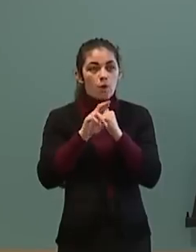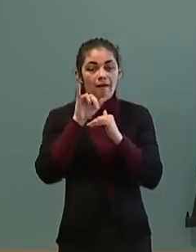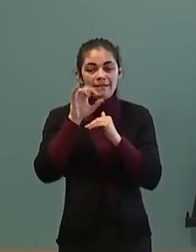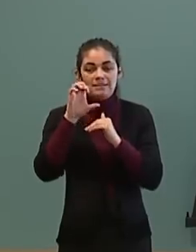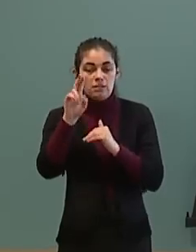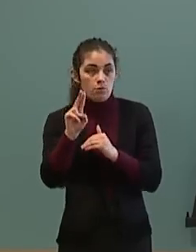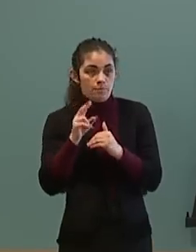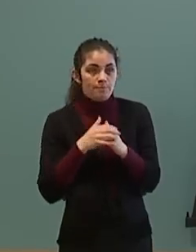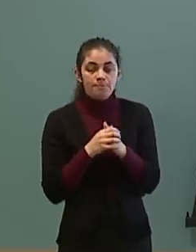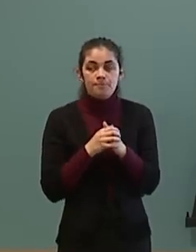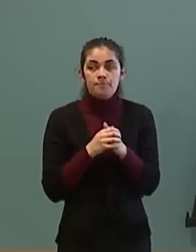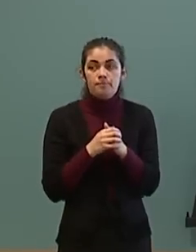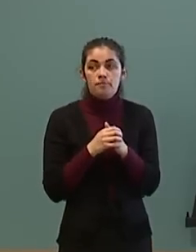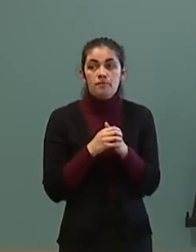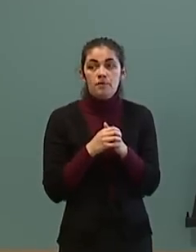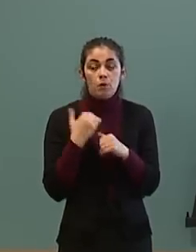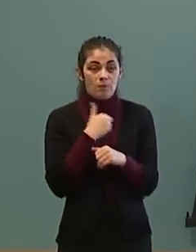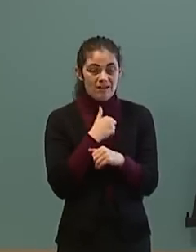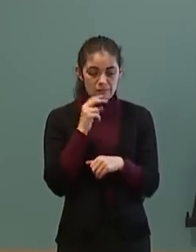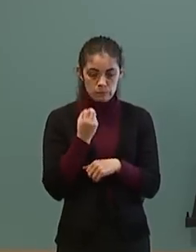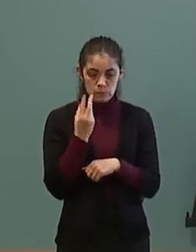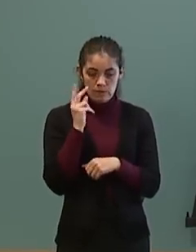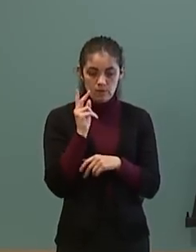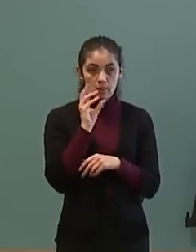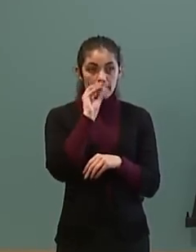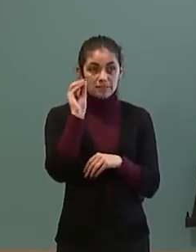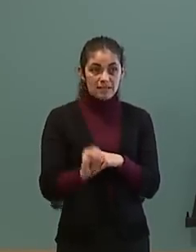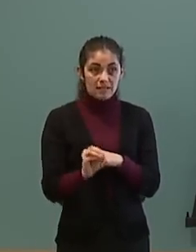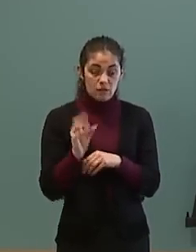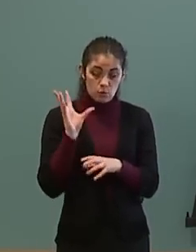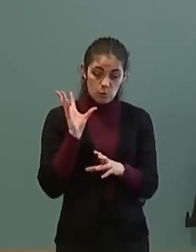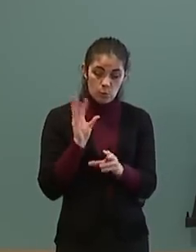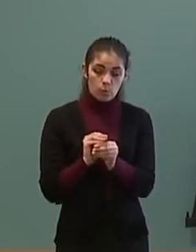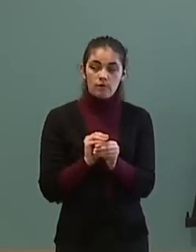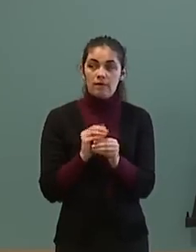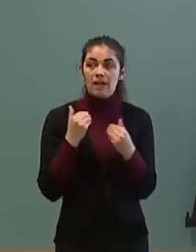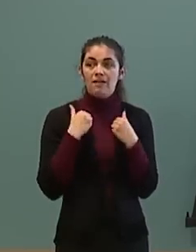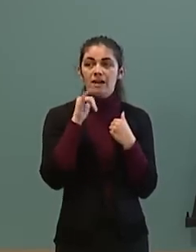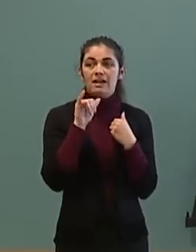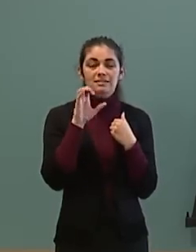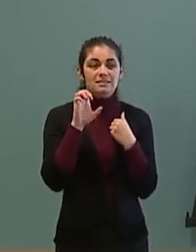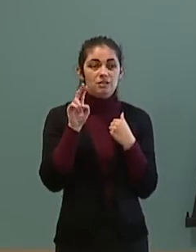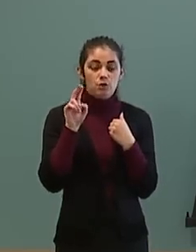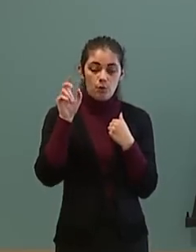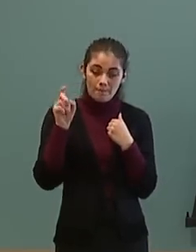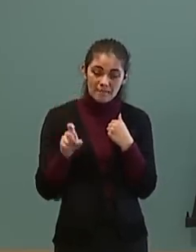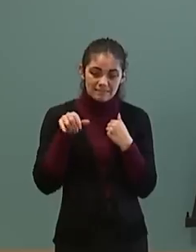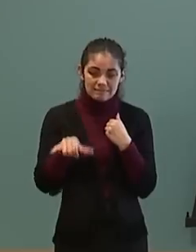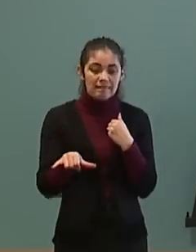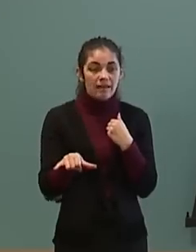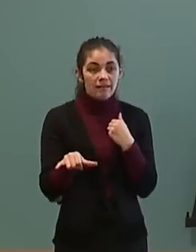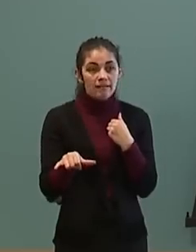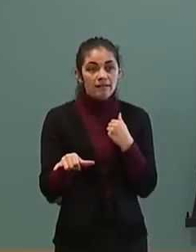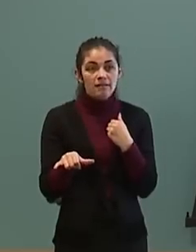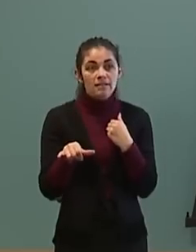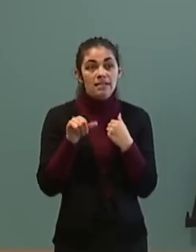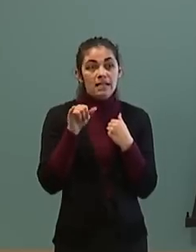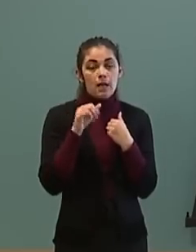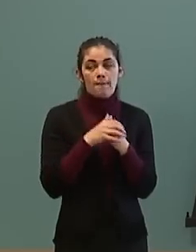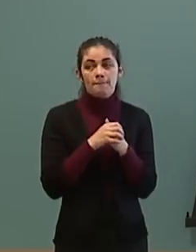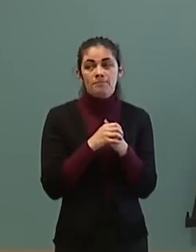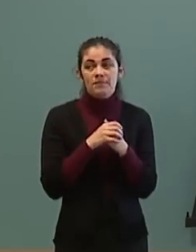ICU. We have had 12% of our cases total have an ICU admission or intensive care unit admission, meaning they